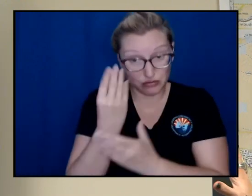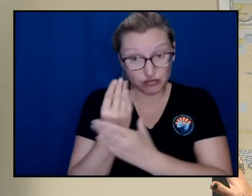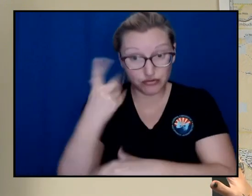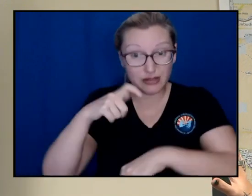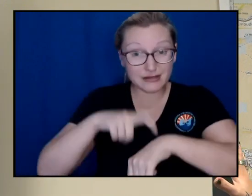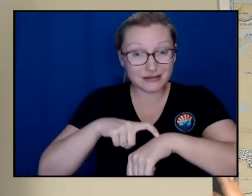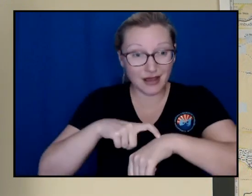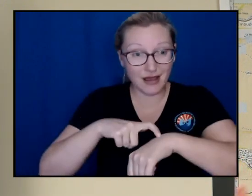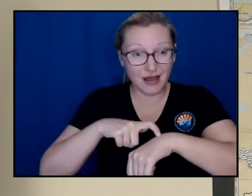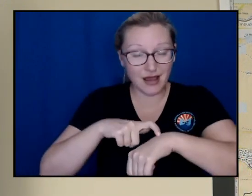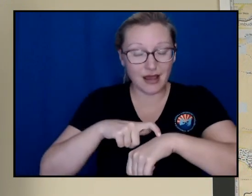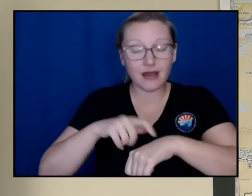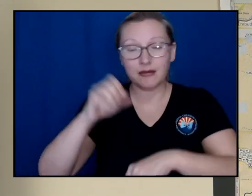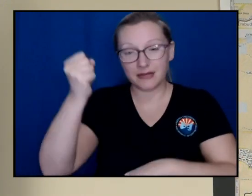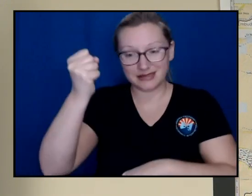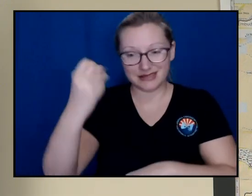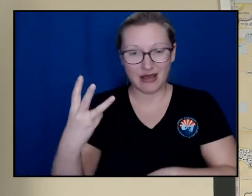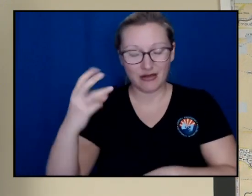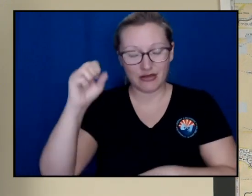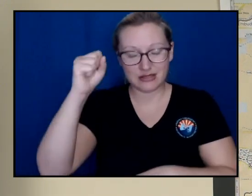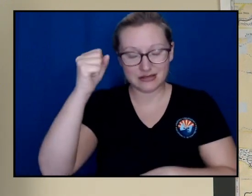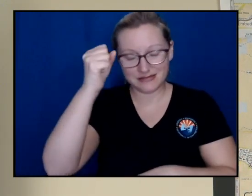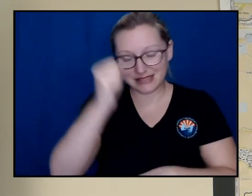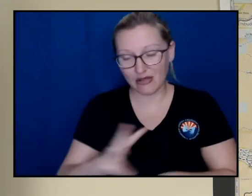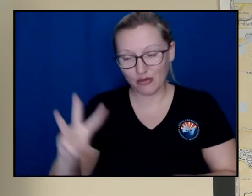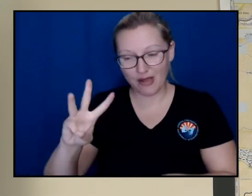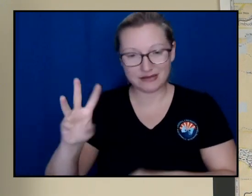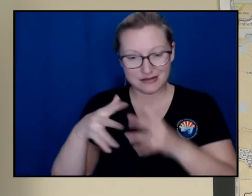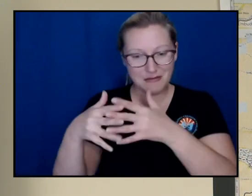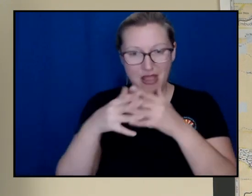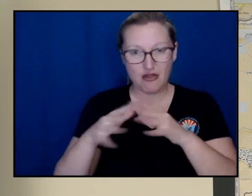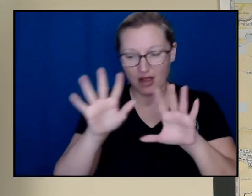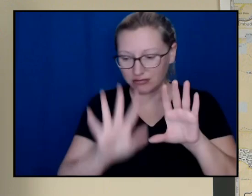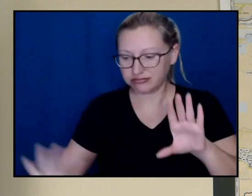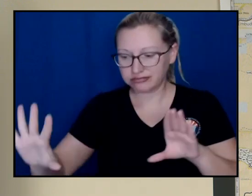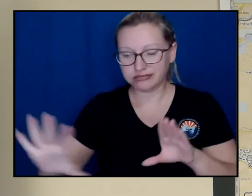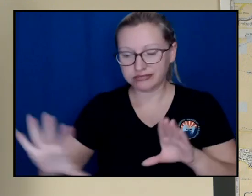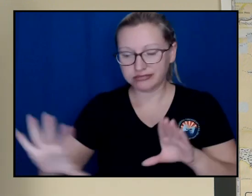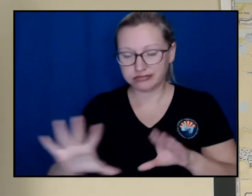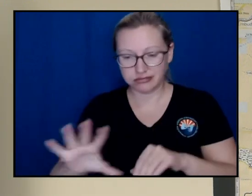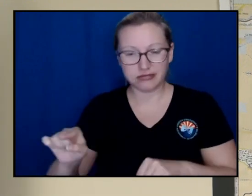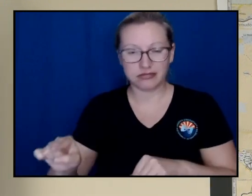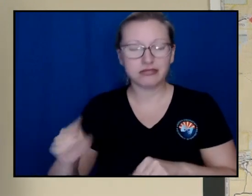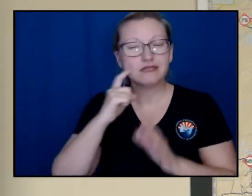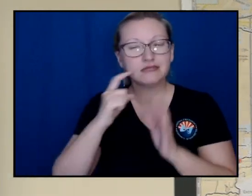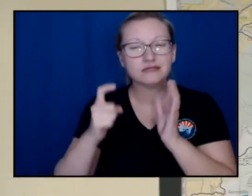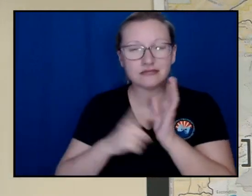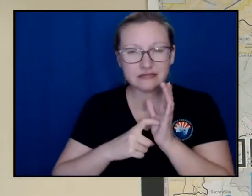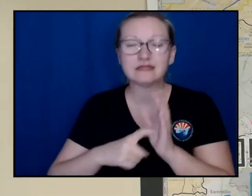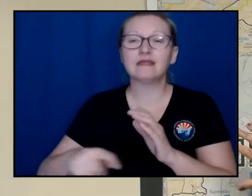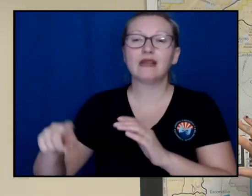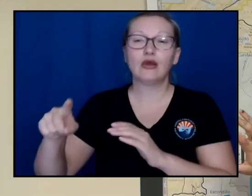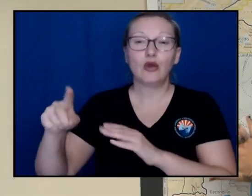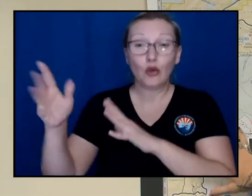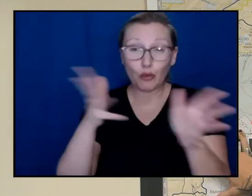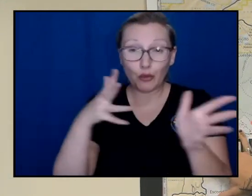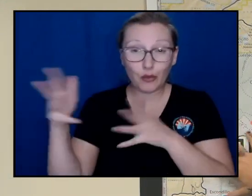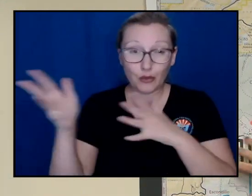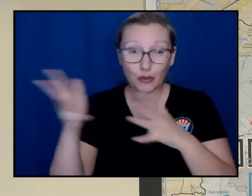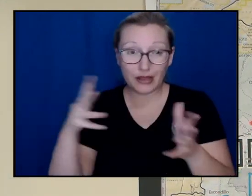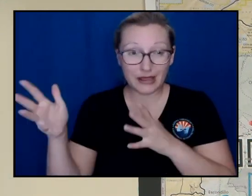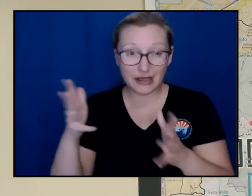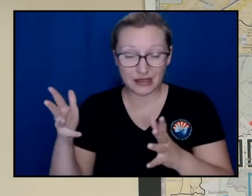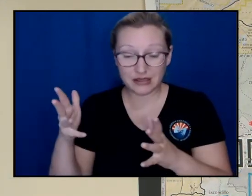desert Southwest, we actually see very dry westerly winds. So that will be wind moving